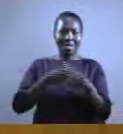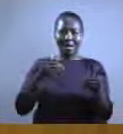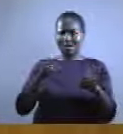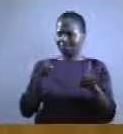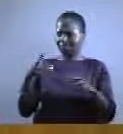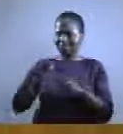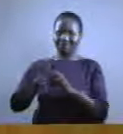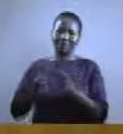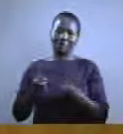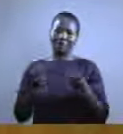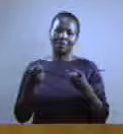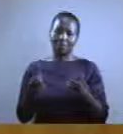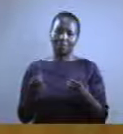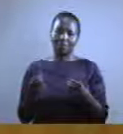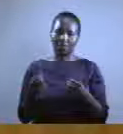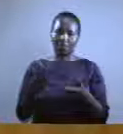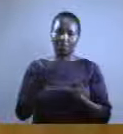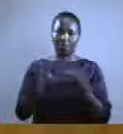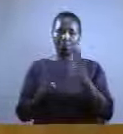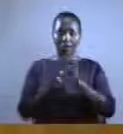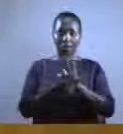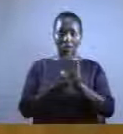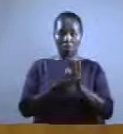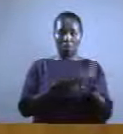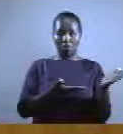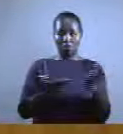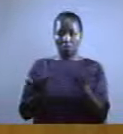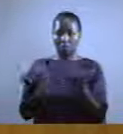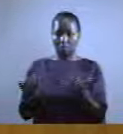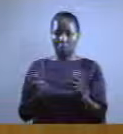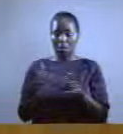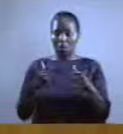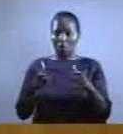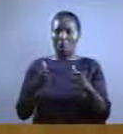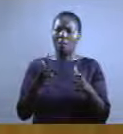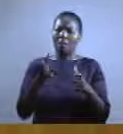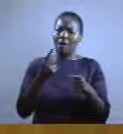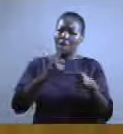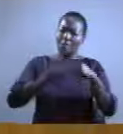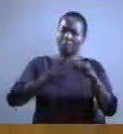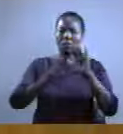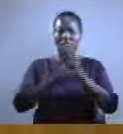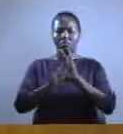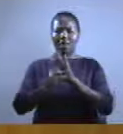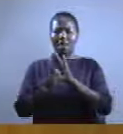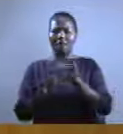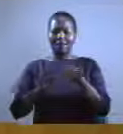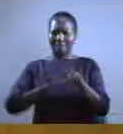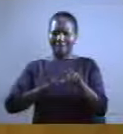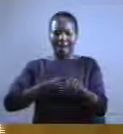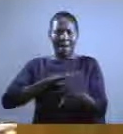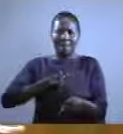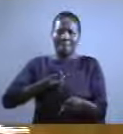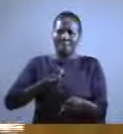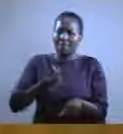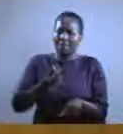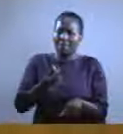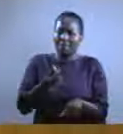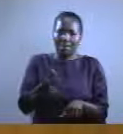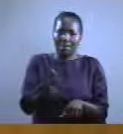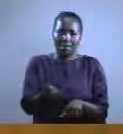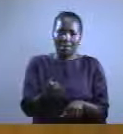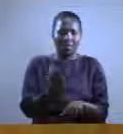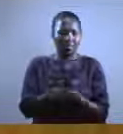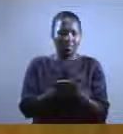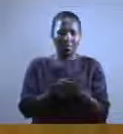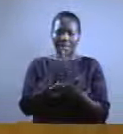possible. Legislation in front of a committee is always a compromise. Working against time, sometimes you are